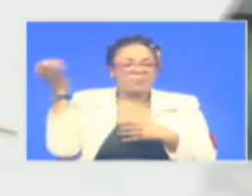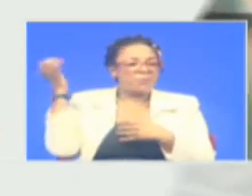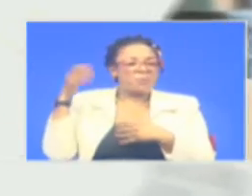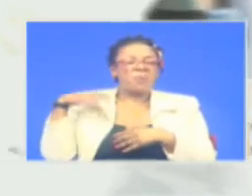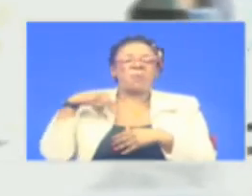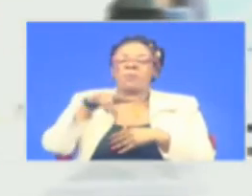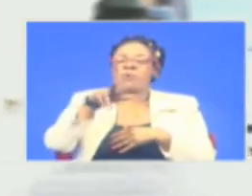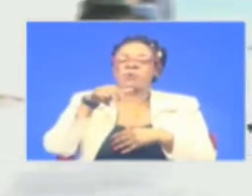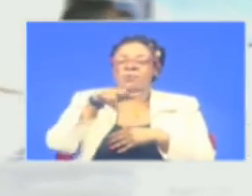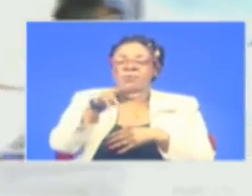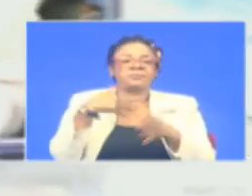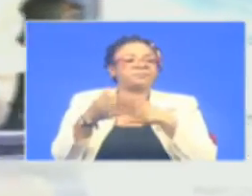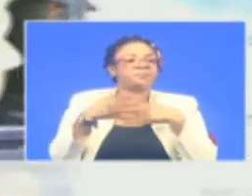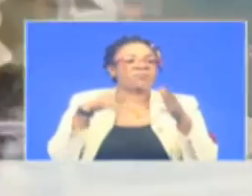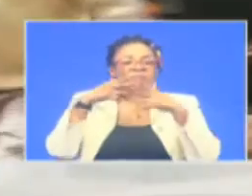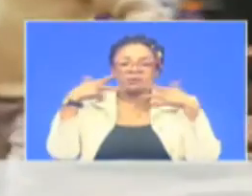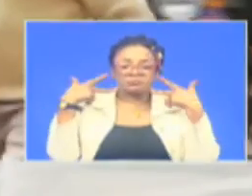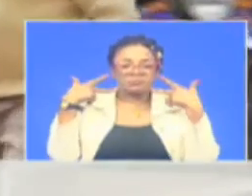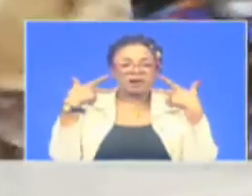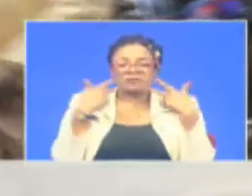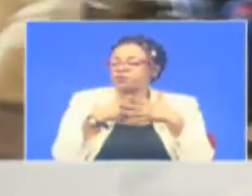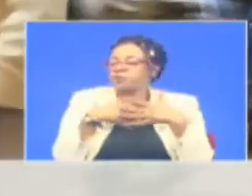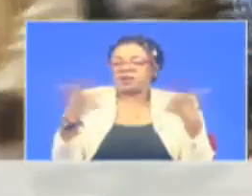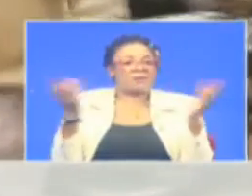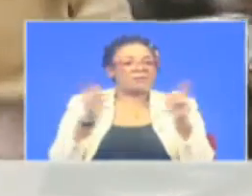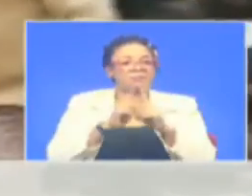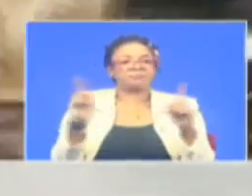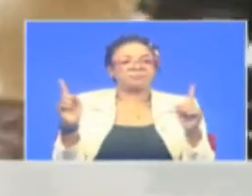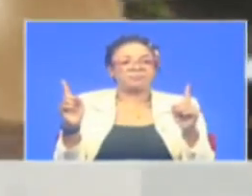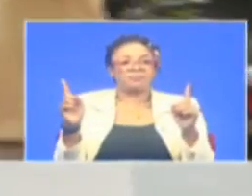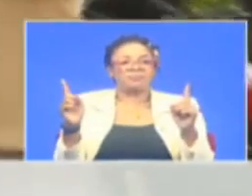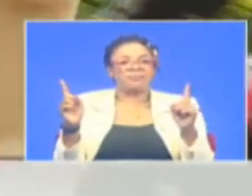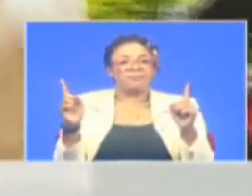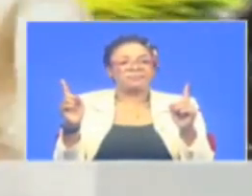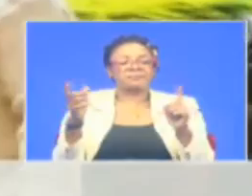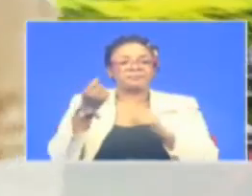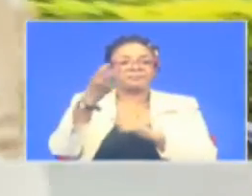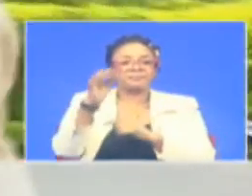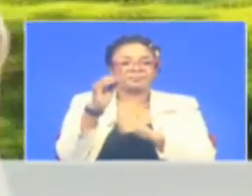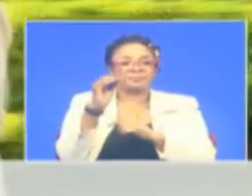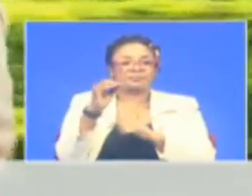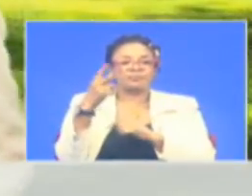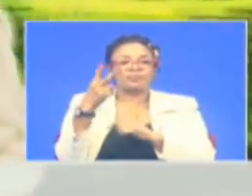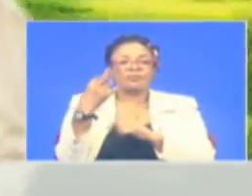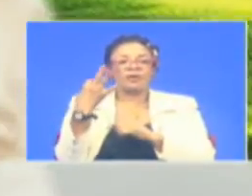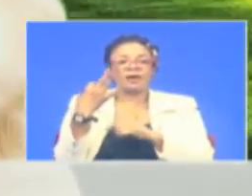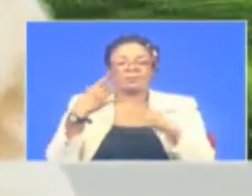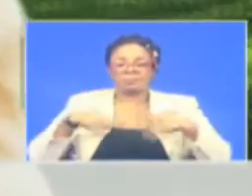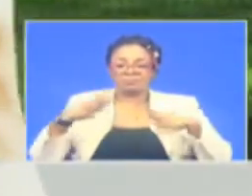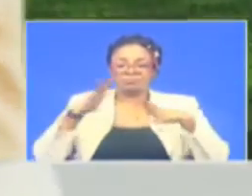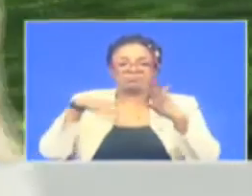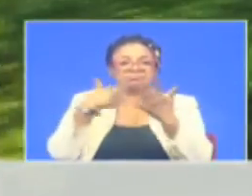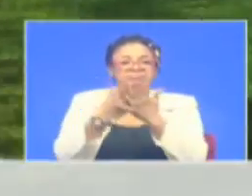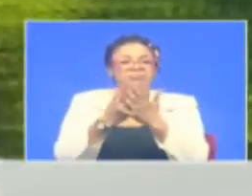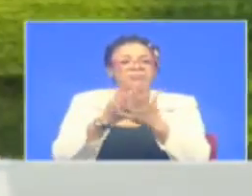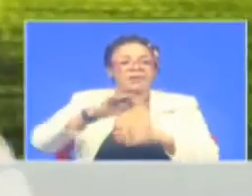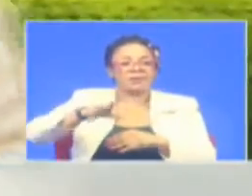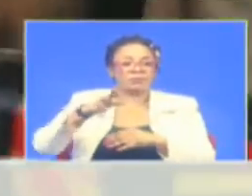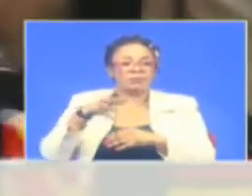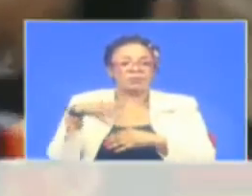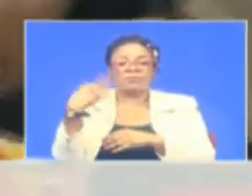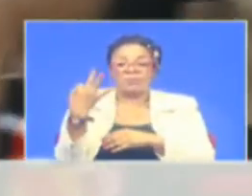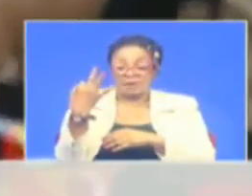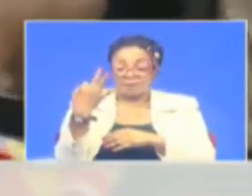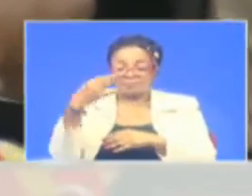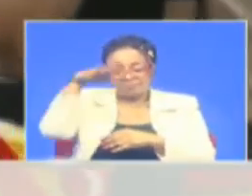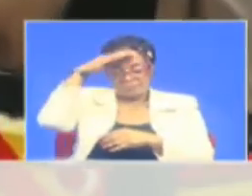face masks and having zero regard for social distance. So far, at least 23 people have been arrested in the county and 3 bars closed